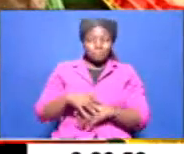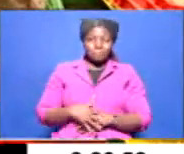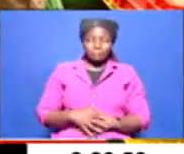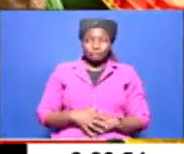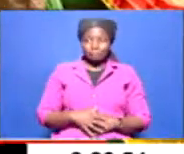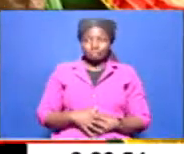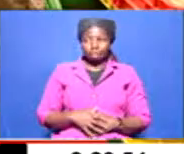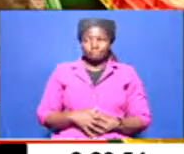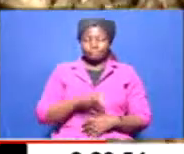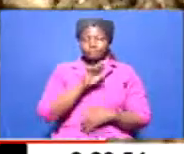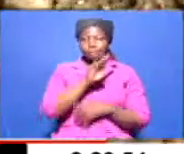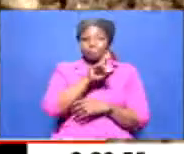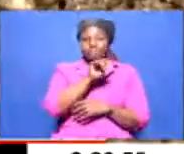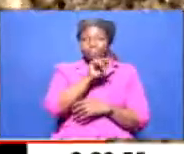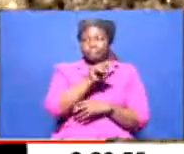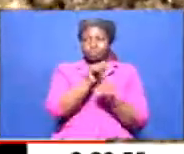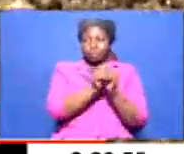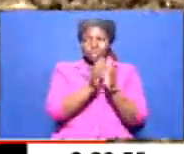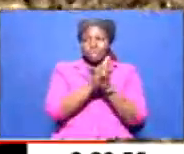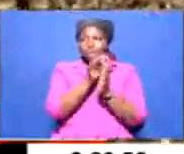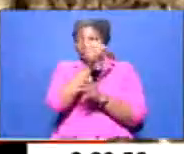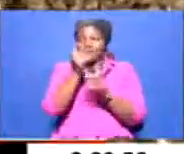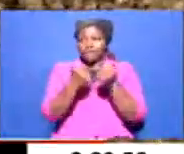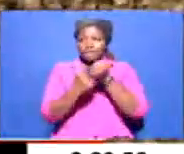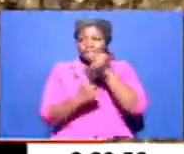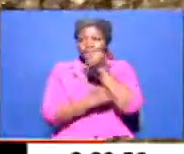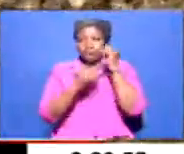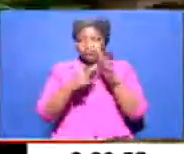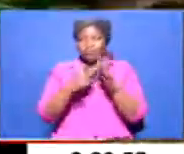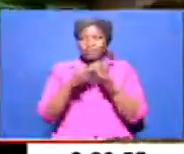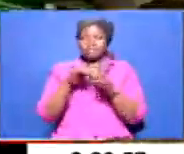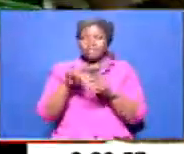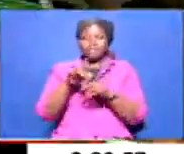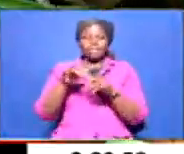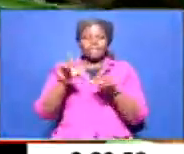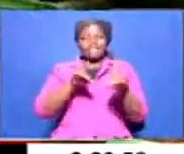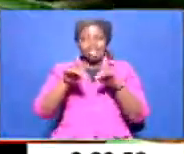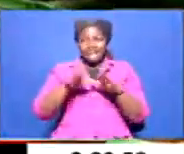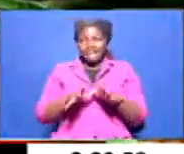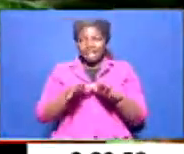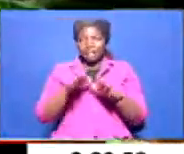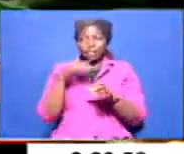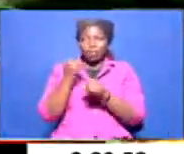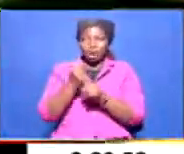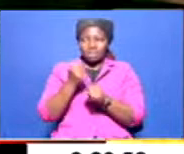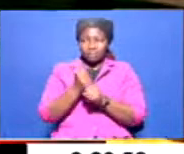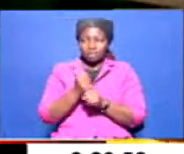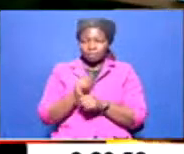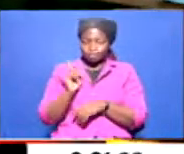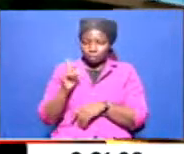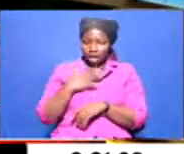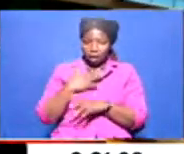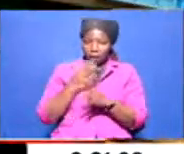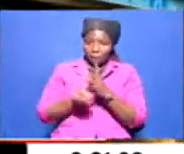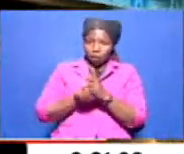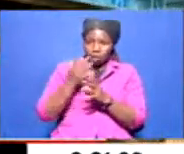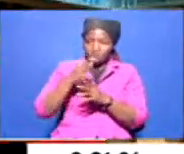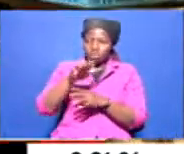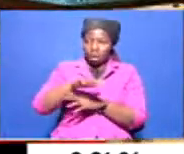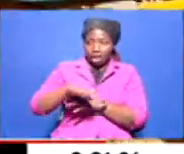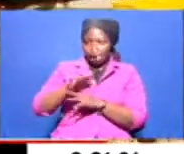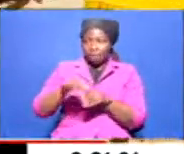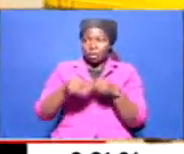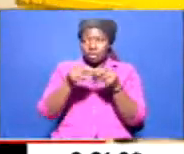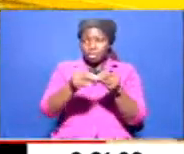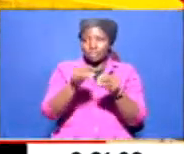Brian is a co-founder of the business and the director in charge of operations. This is our production area. We call it